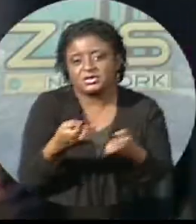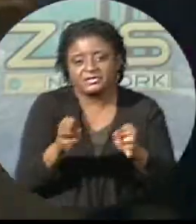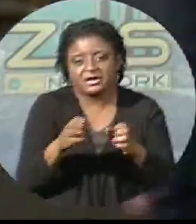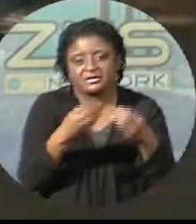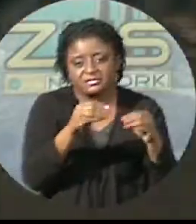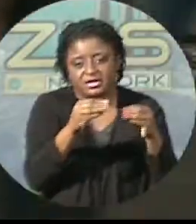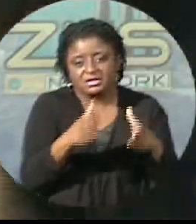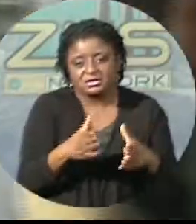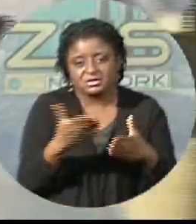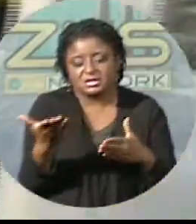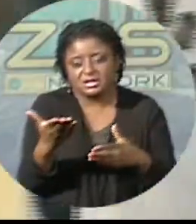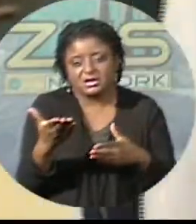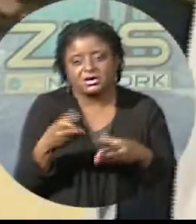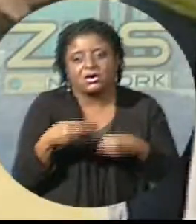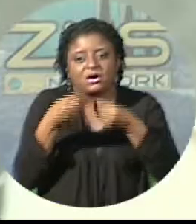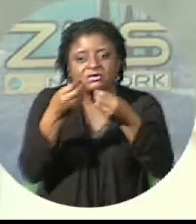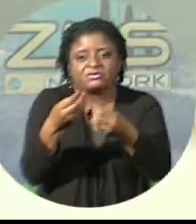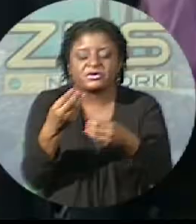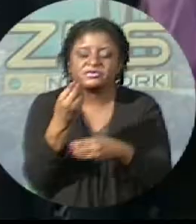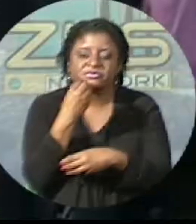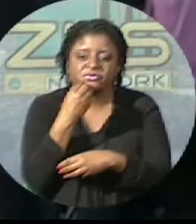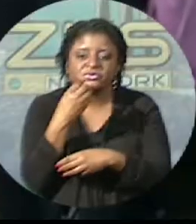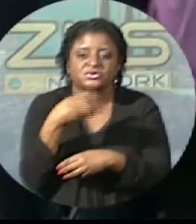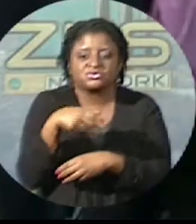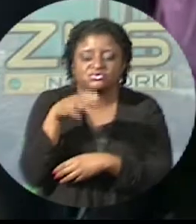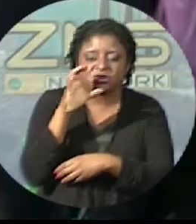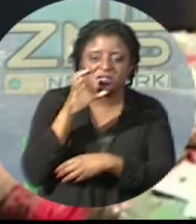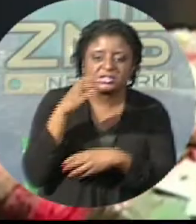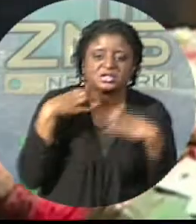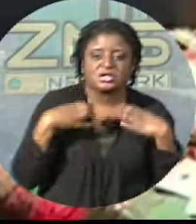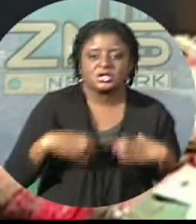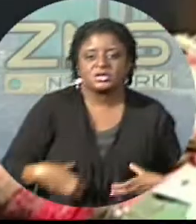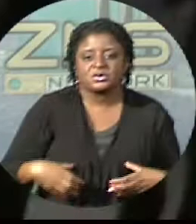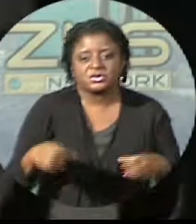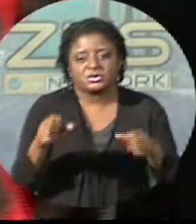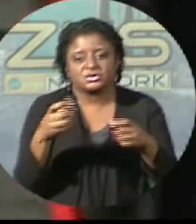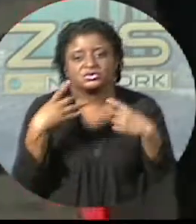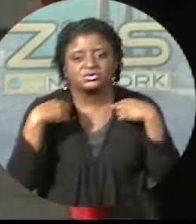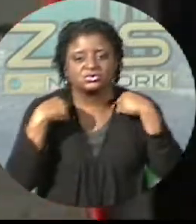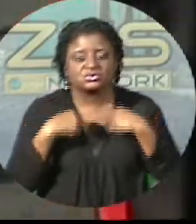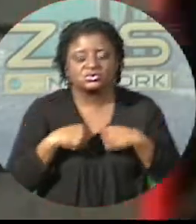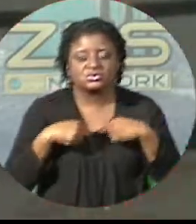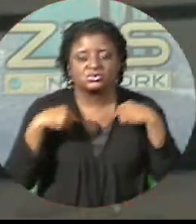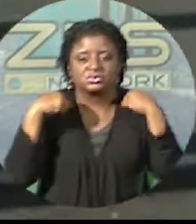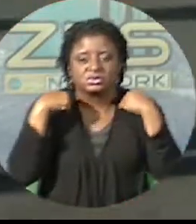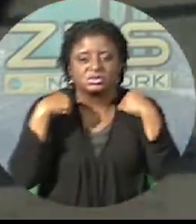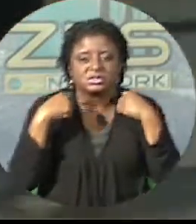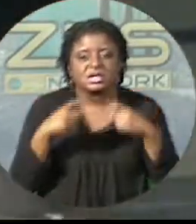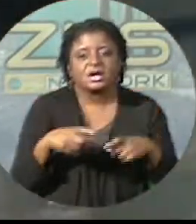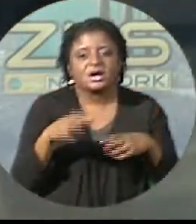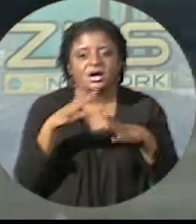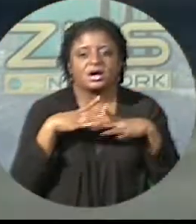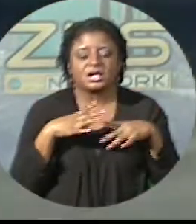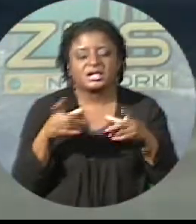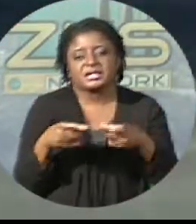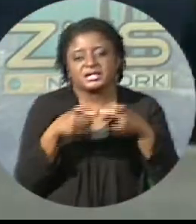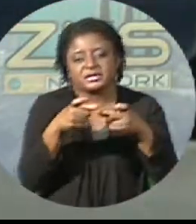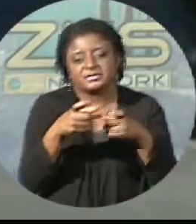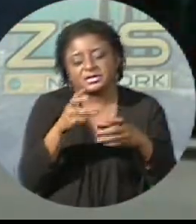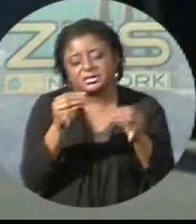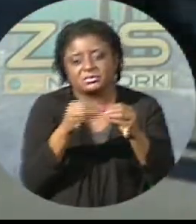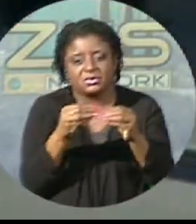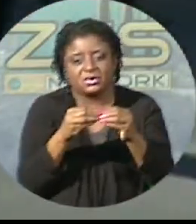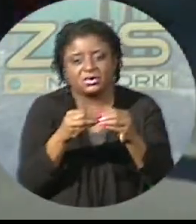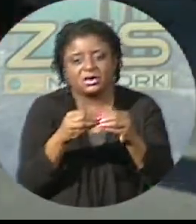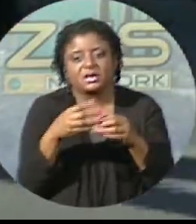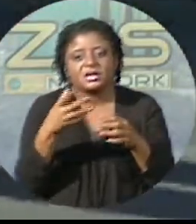force offering food, drinks, clothing, shoes, holiday gifts, and much more. Before the official opening ceremony, things got started